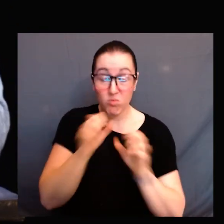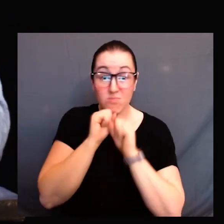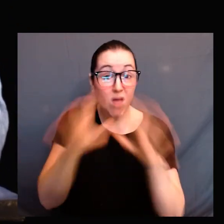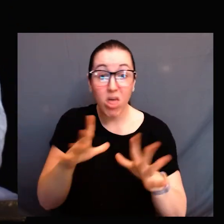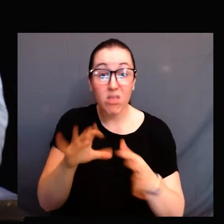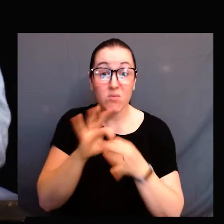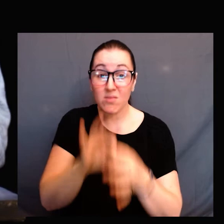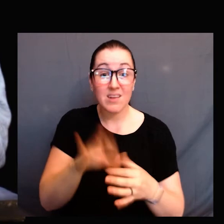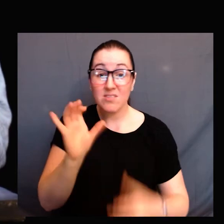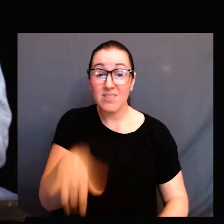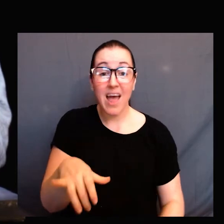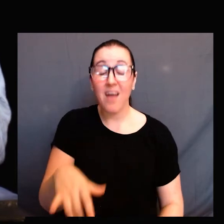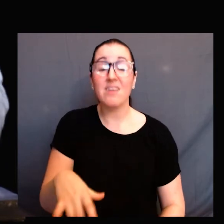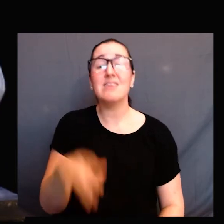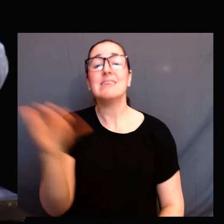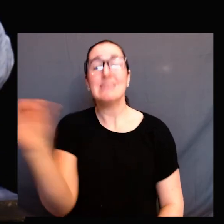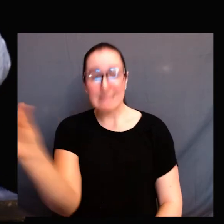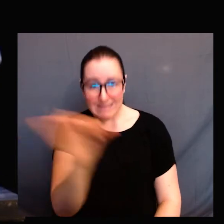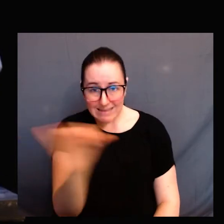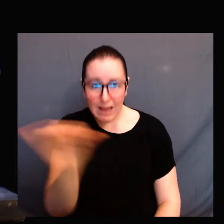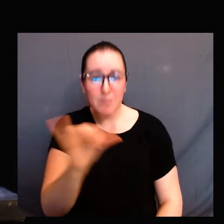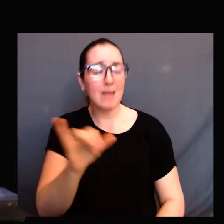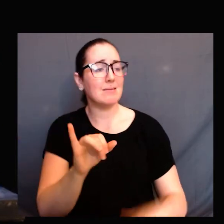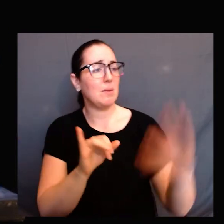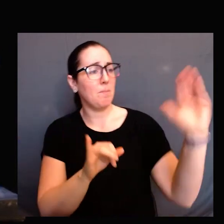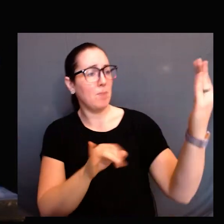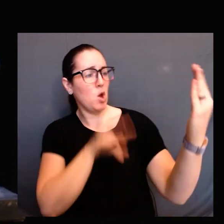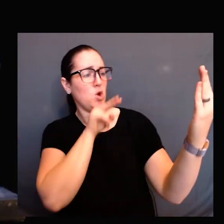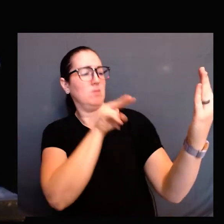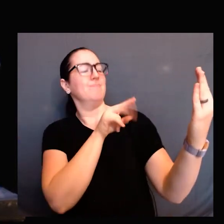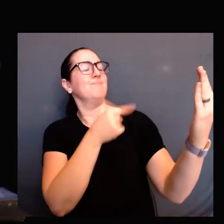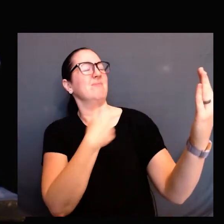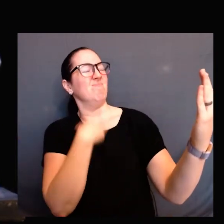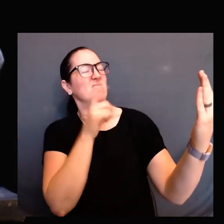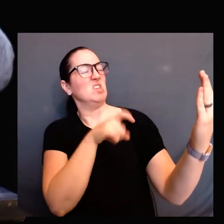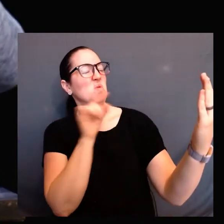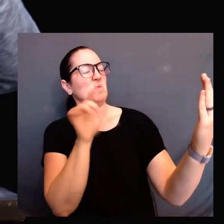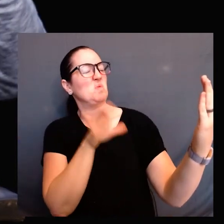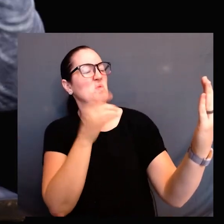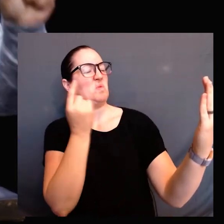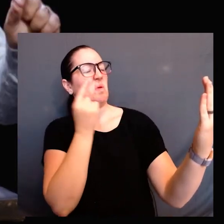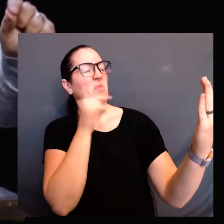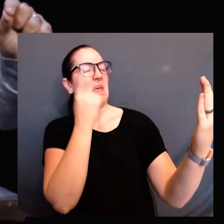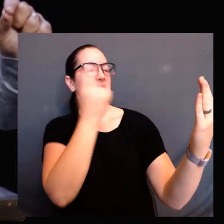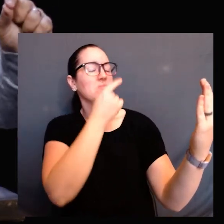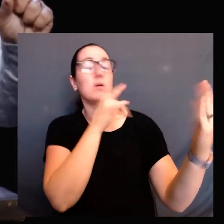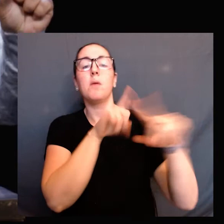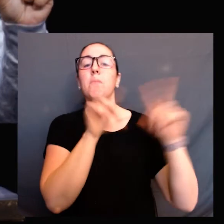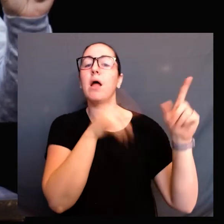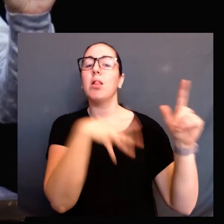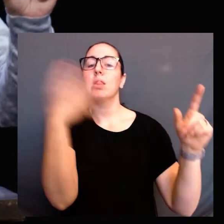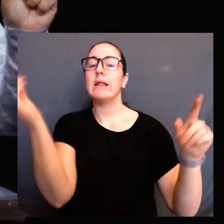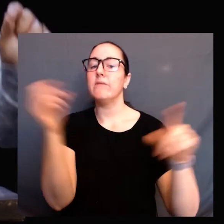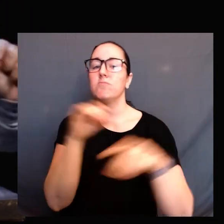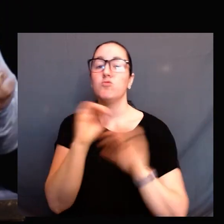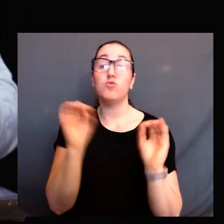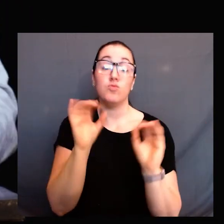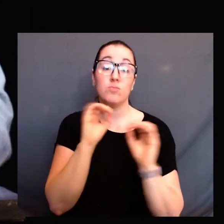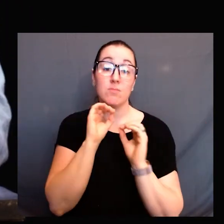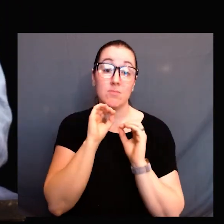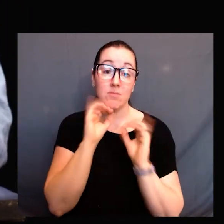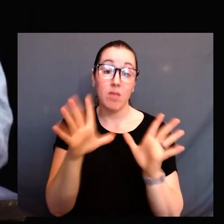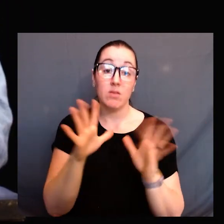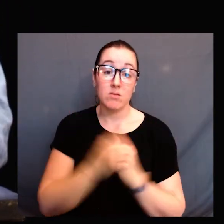like looking in a mirror and saying, you know what, I need to deal with that. And then you leave and you